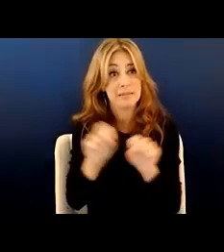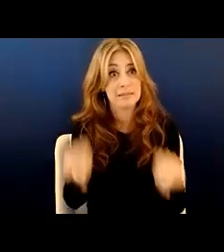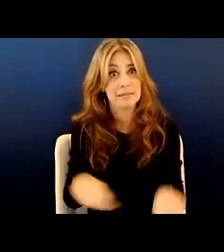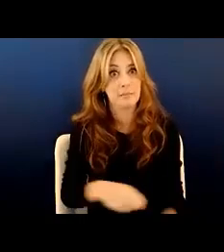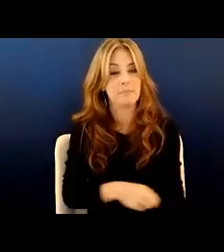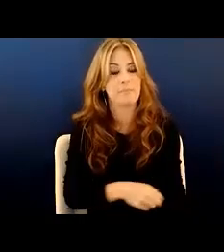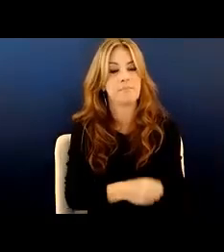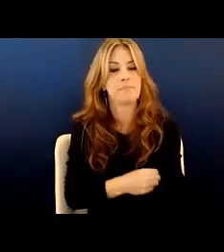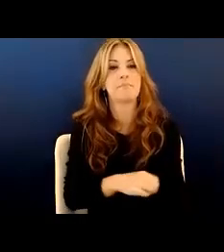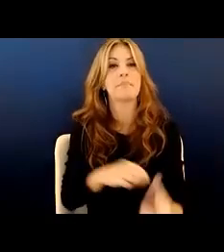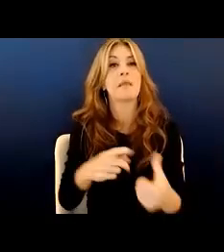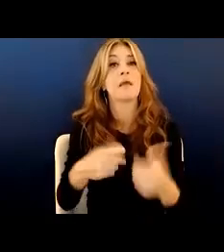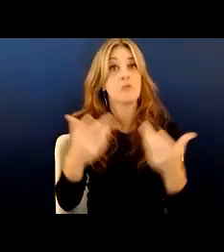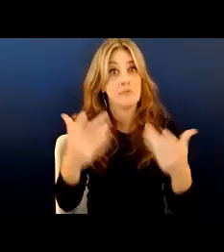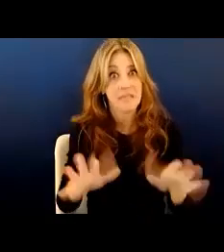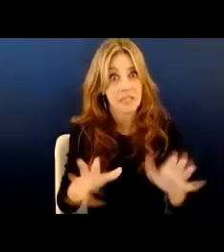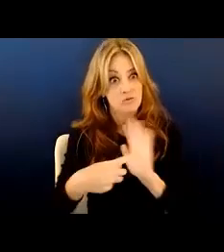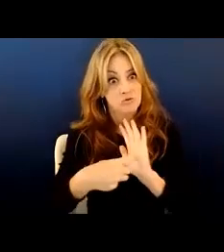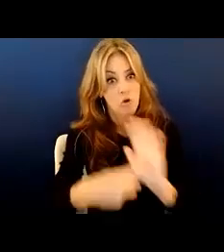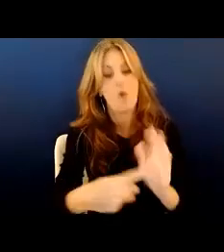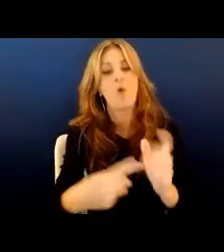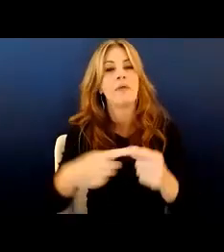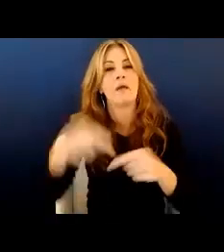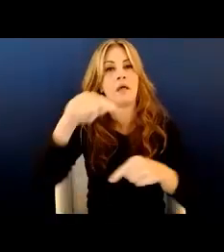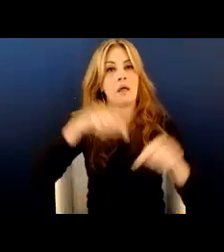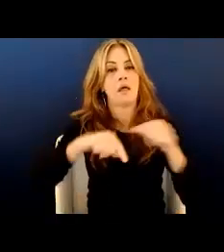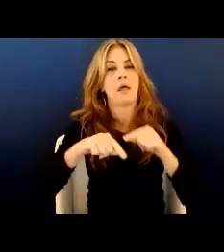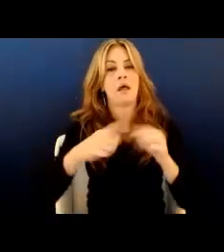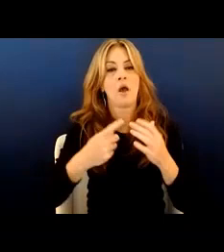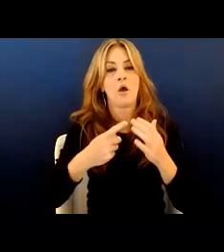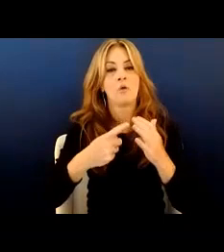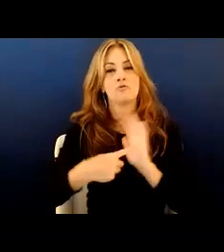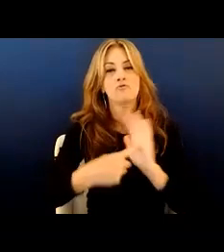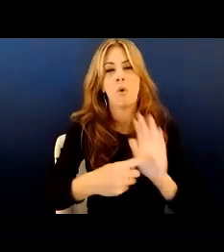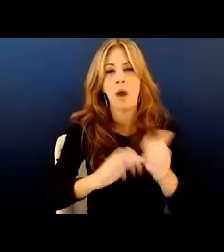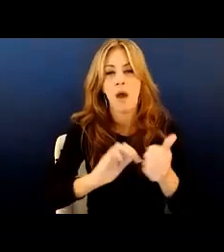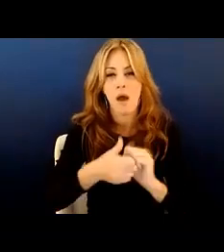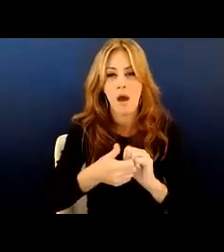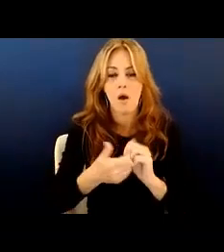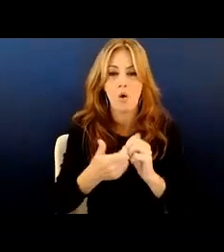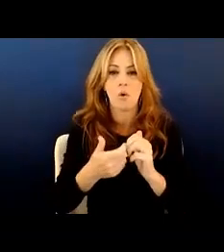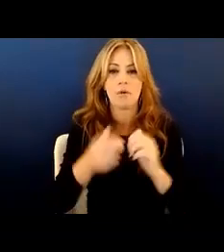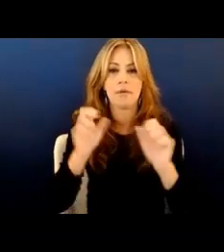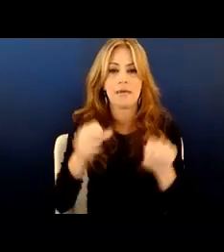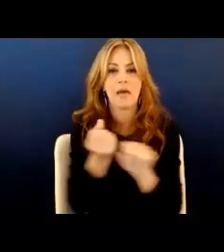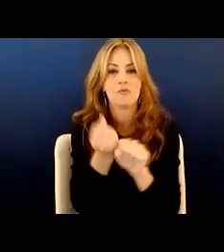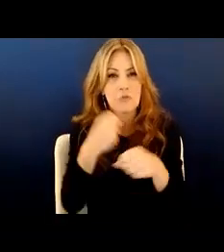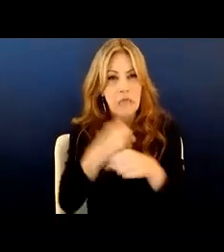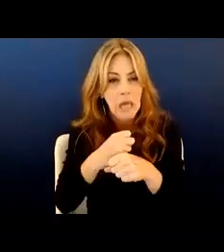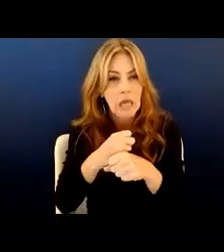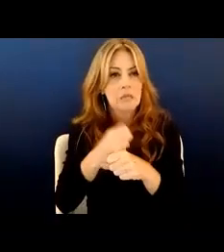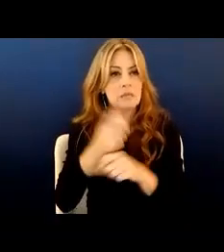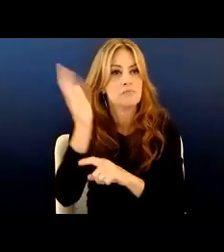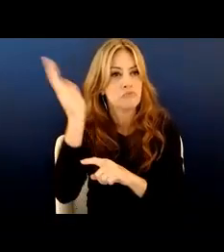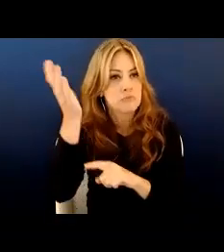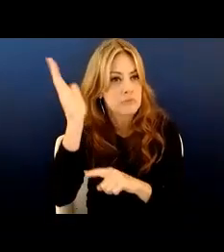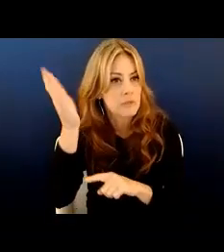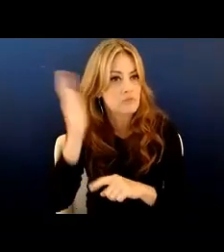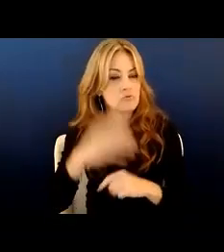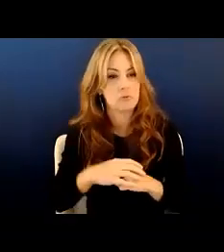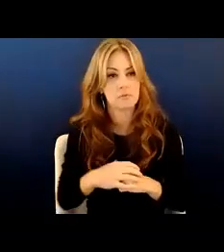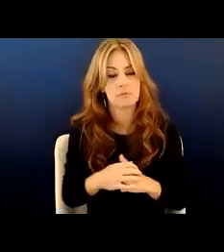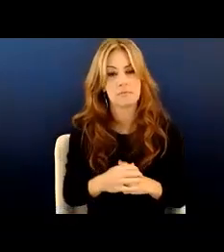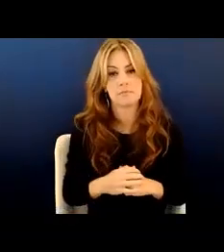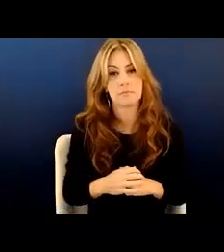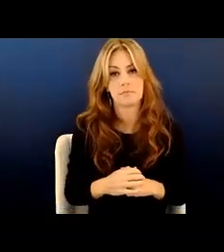go back and I'll show you some of the ways in which you can create these presentations. What you're looking